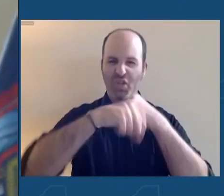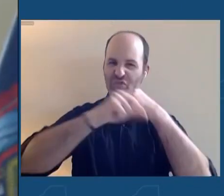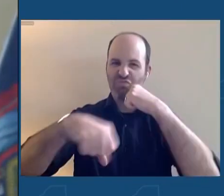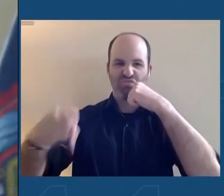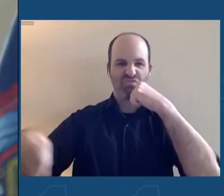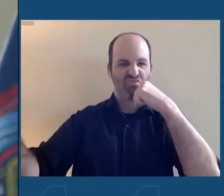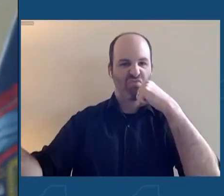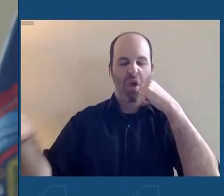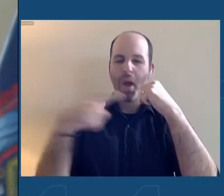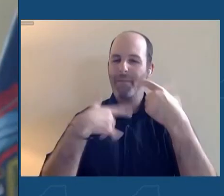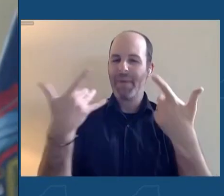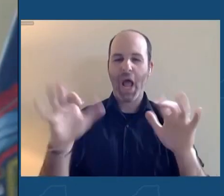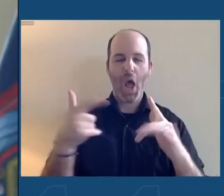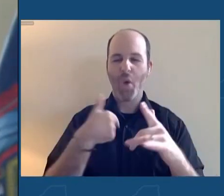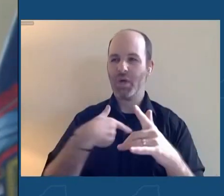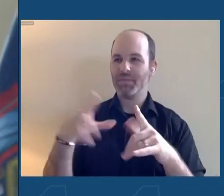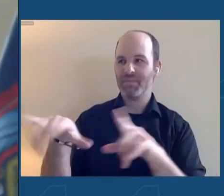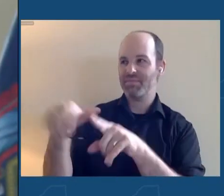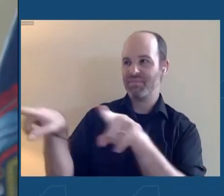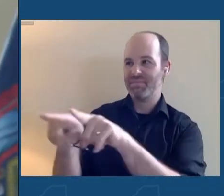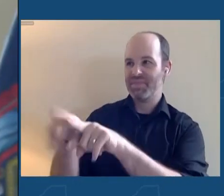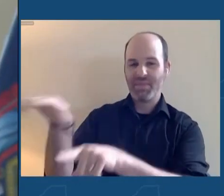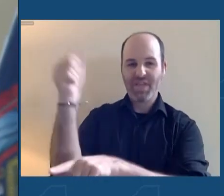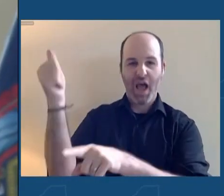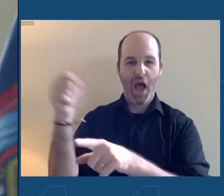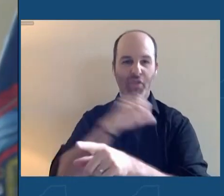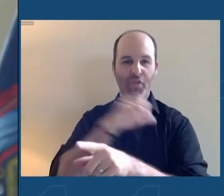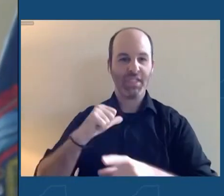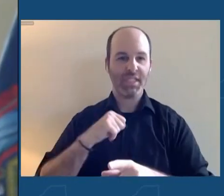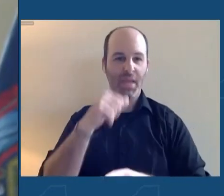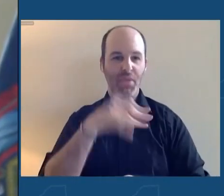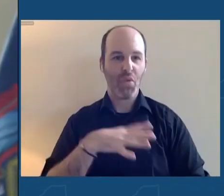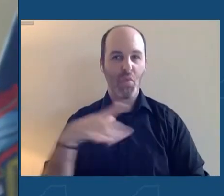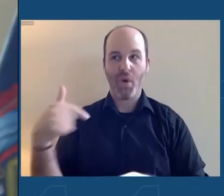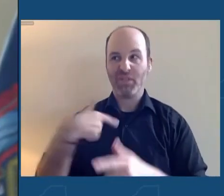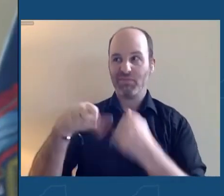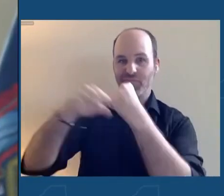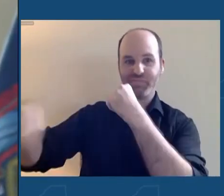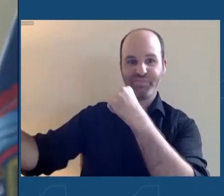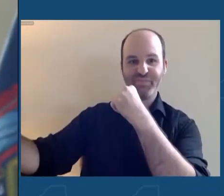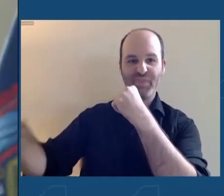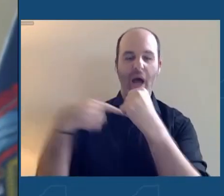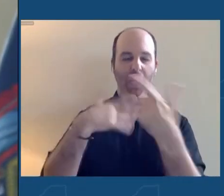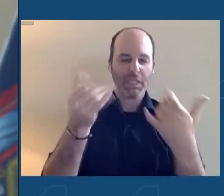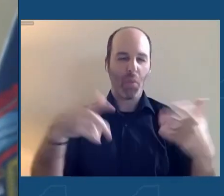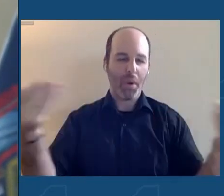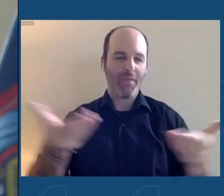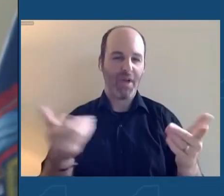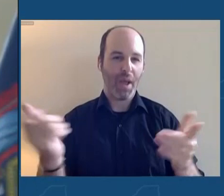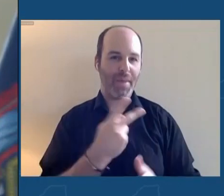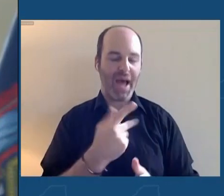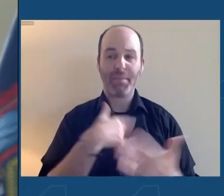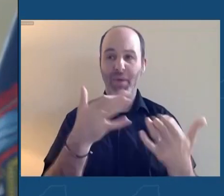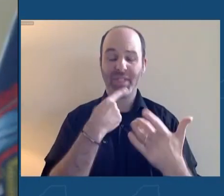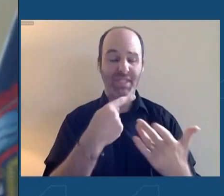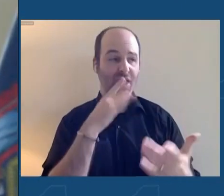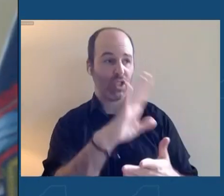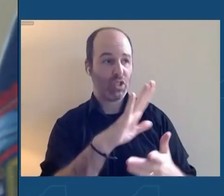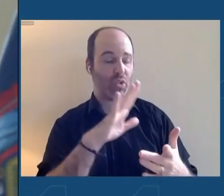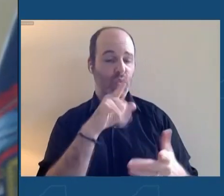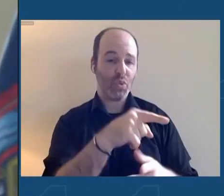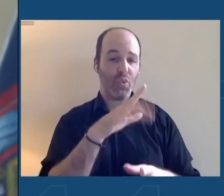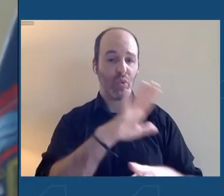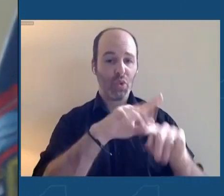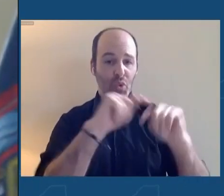invited back again. But I do want to say to you, to your team, You don't surprise me,